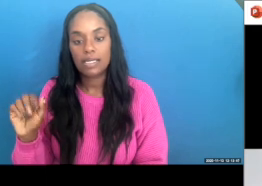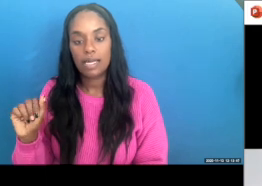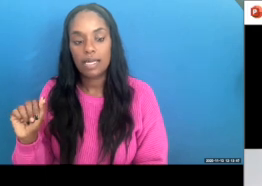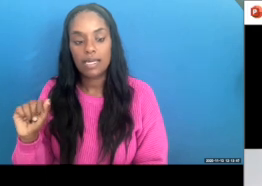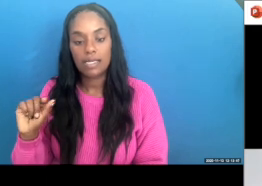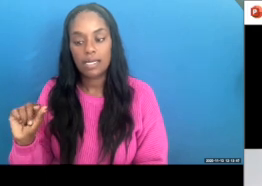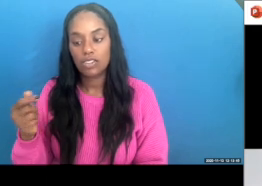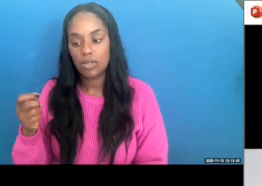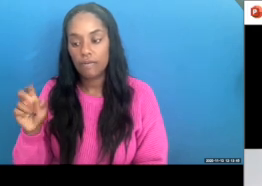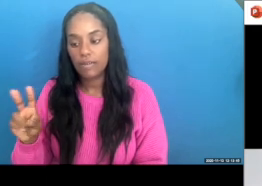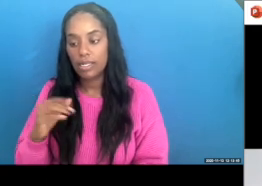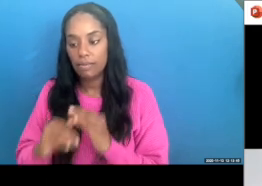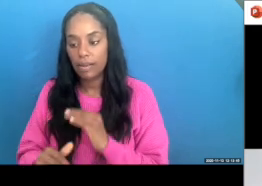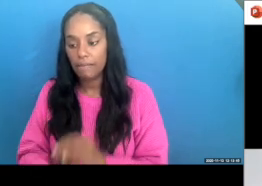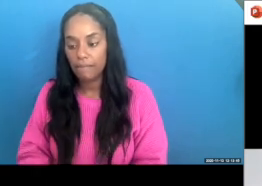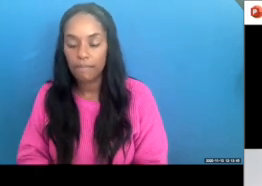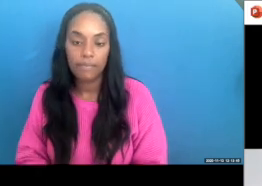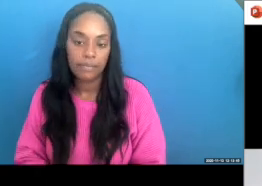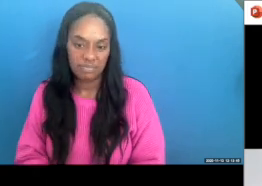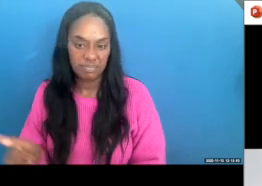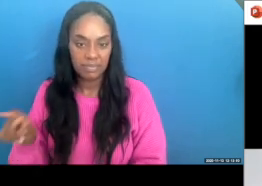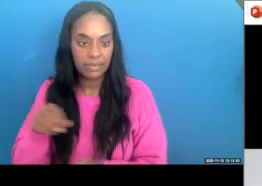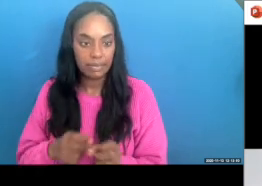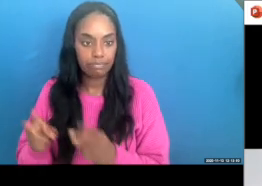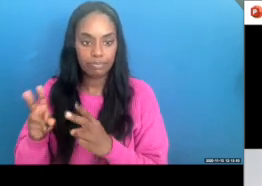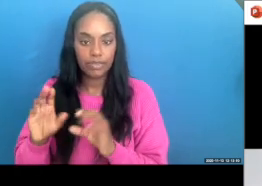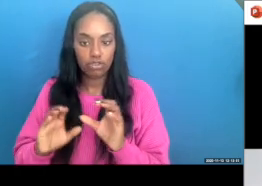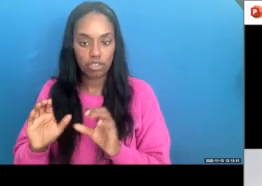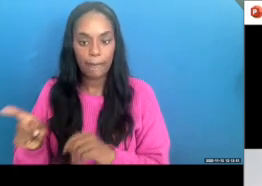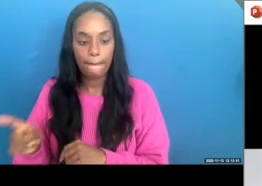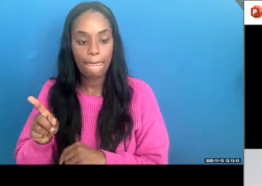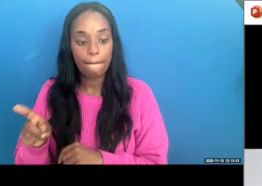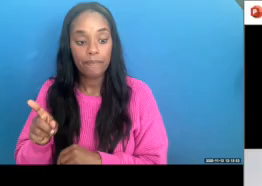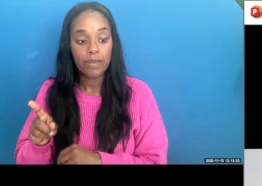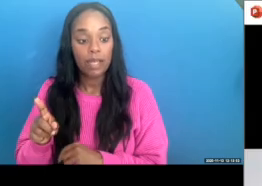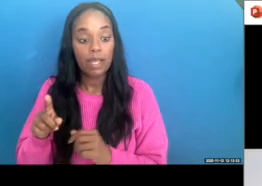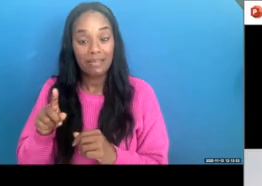email questions to our clean transportation incentives at